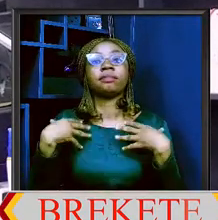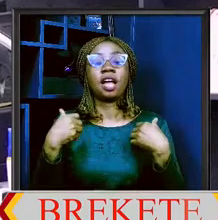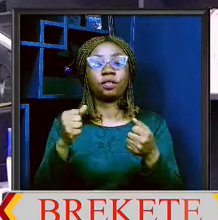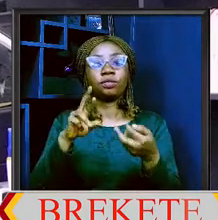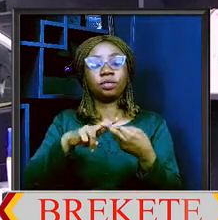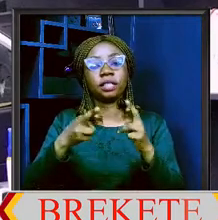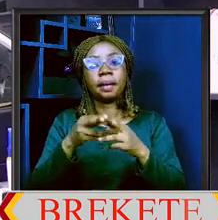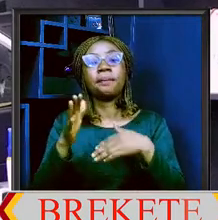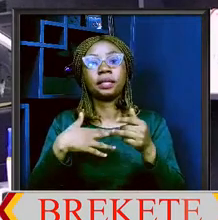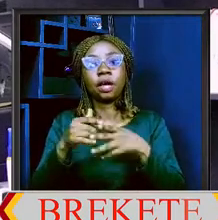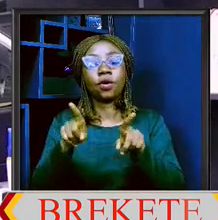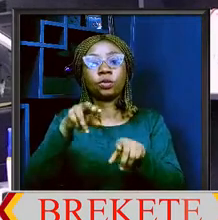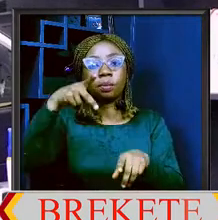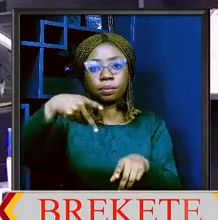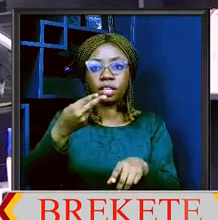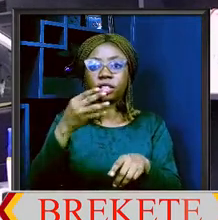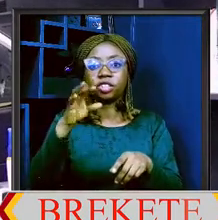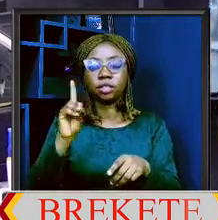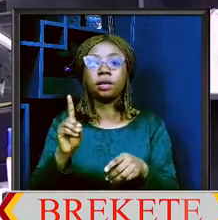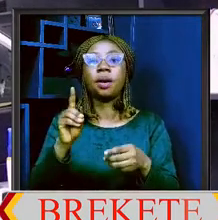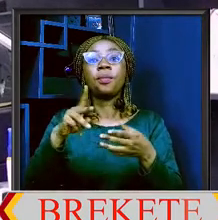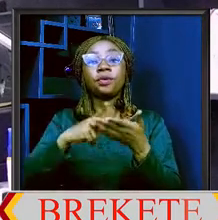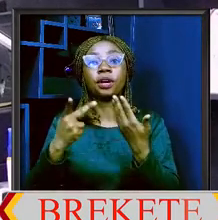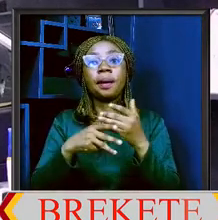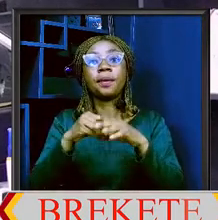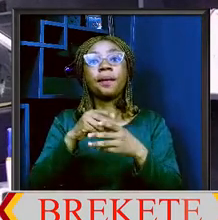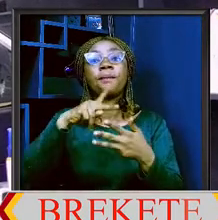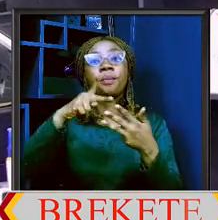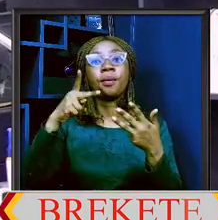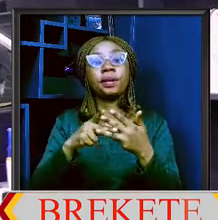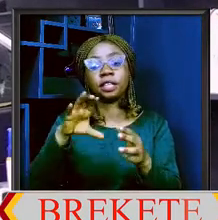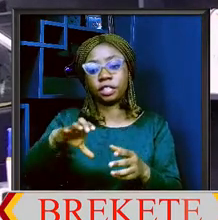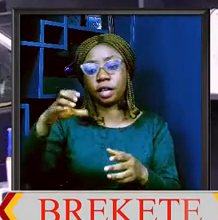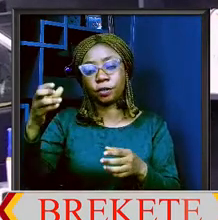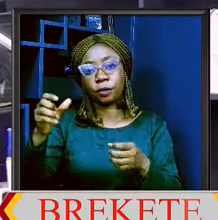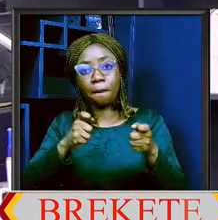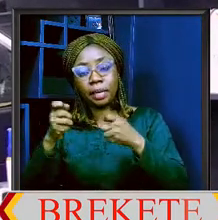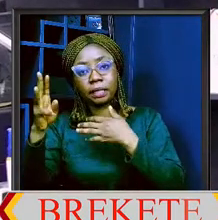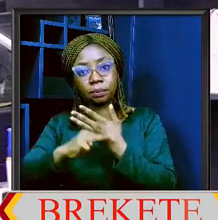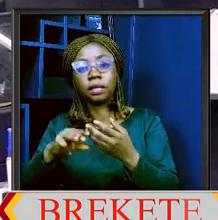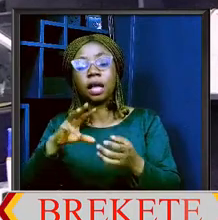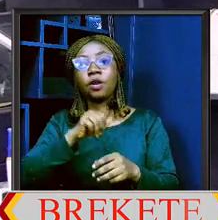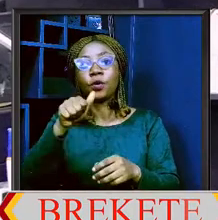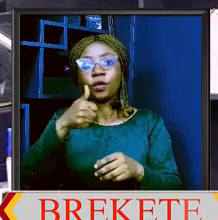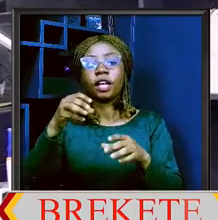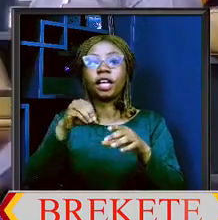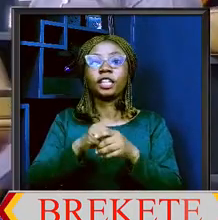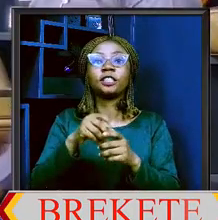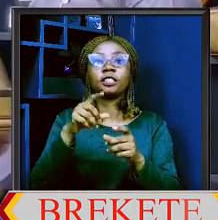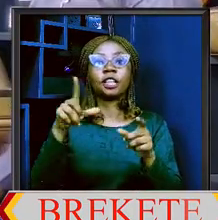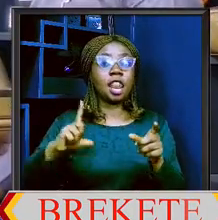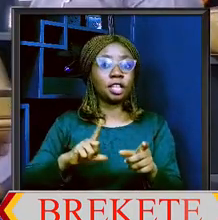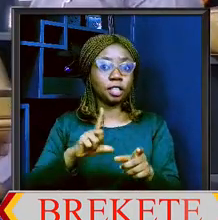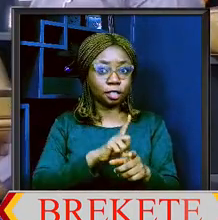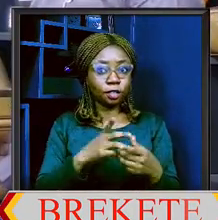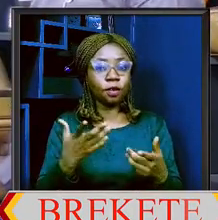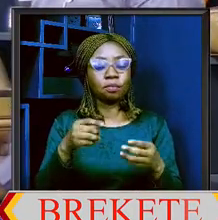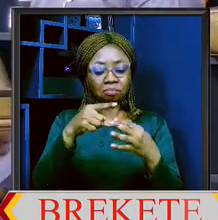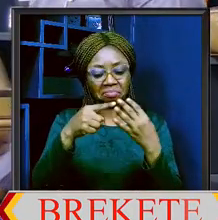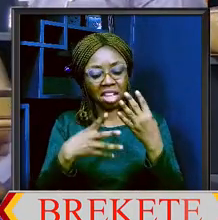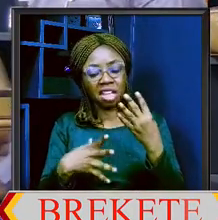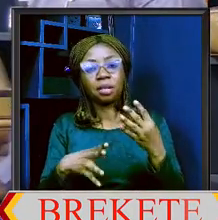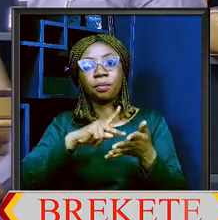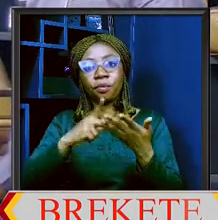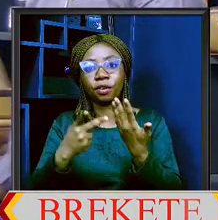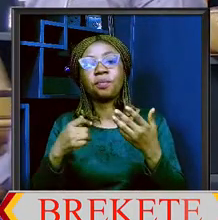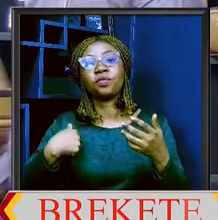PhD program in public sector management and another one in legislative drafting so for now these are the programs we